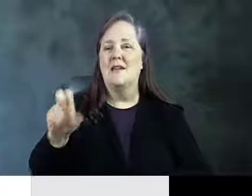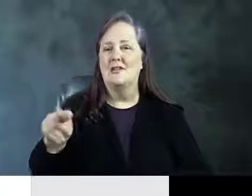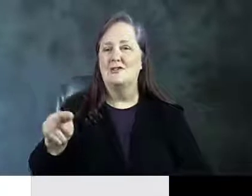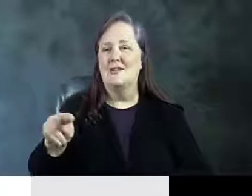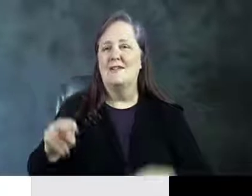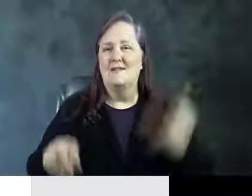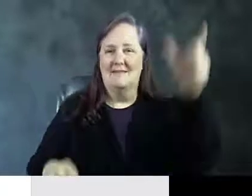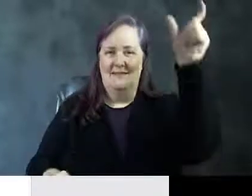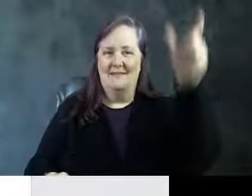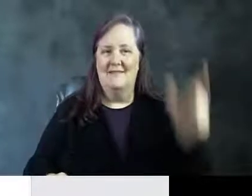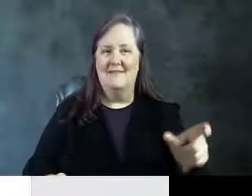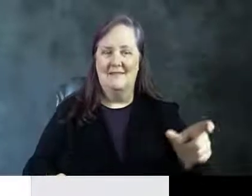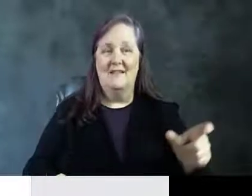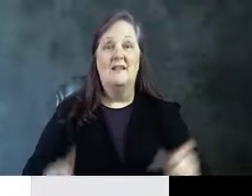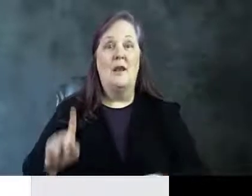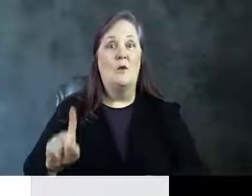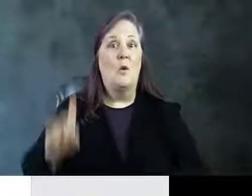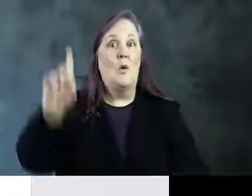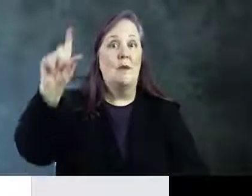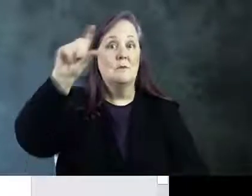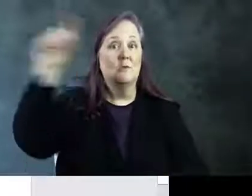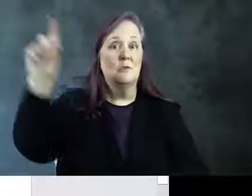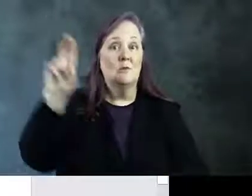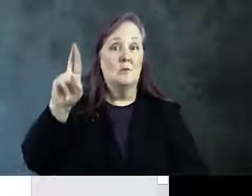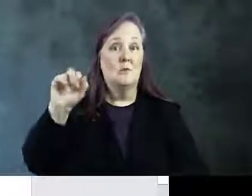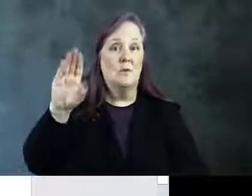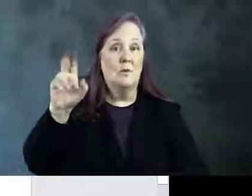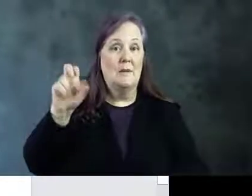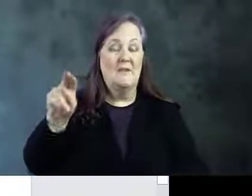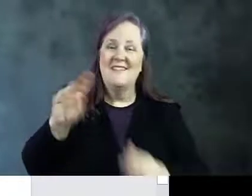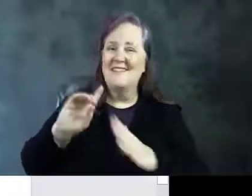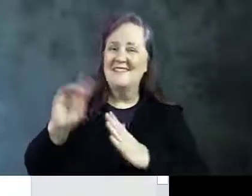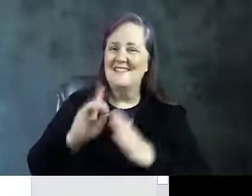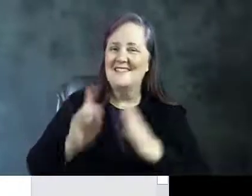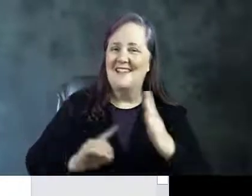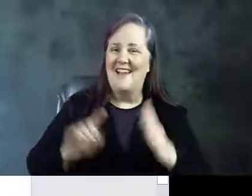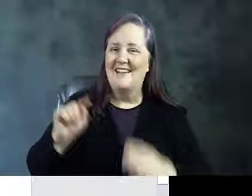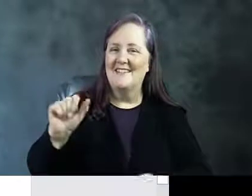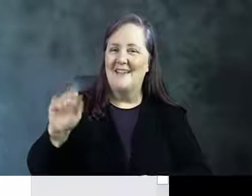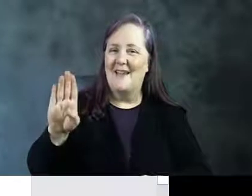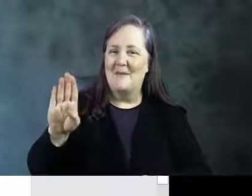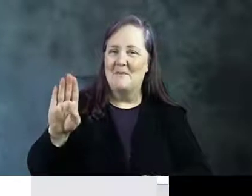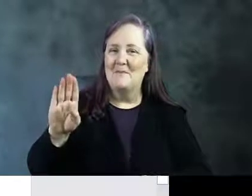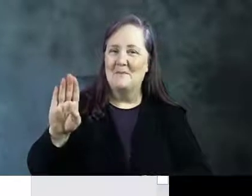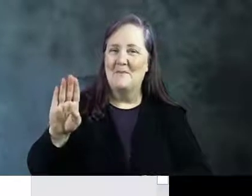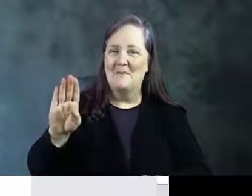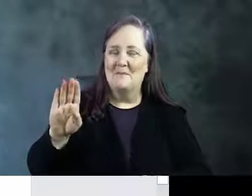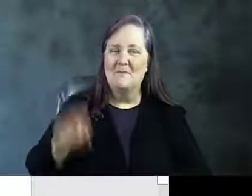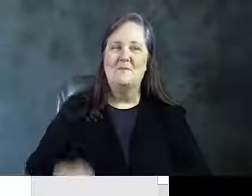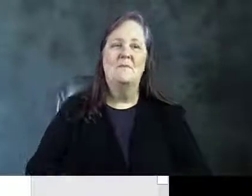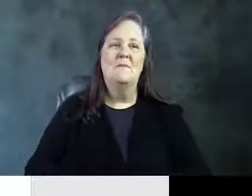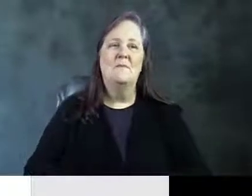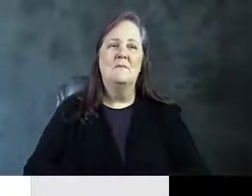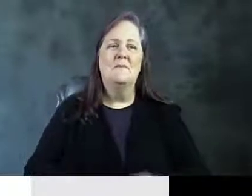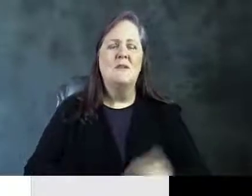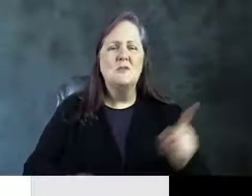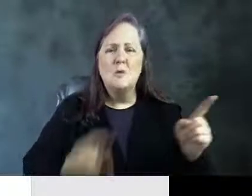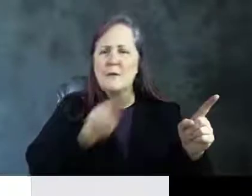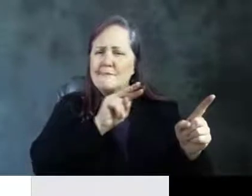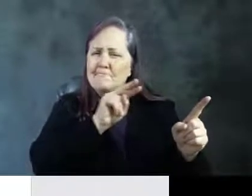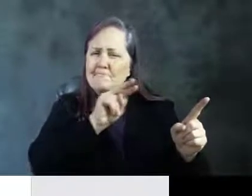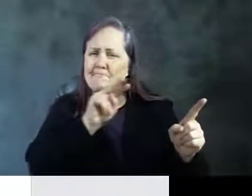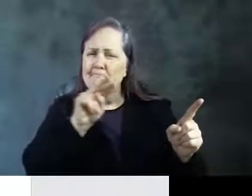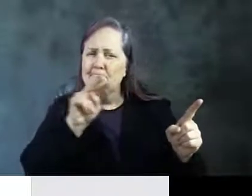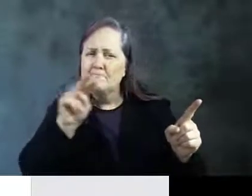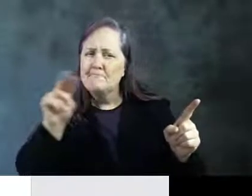my ribbon to the Design tab. Now we have our headings in here, we marked up our document, and we can go through the Design tab and start